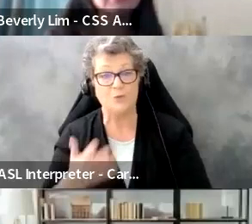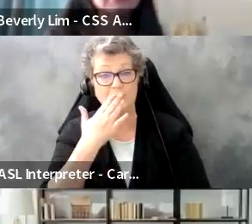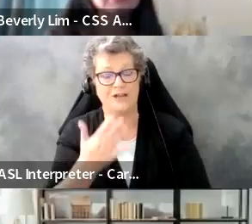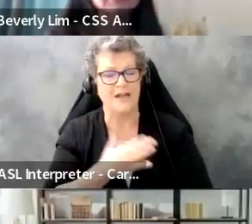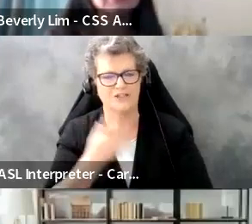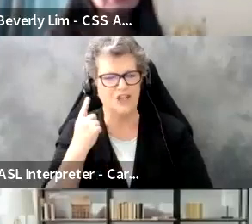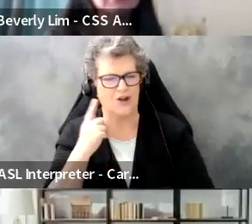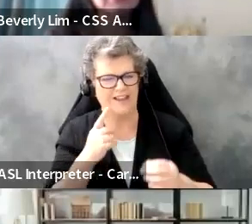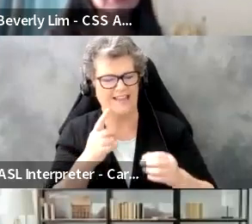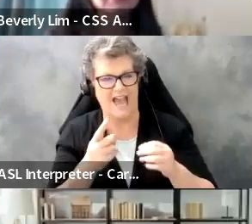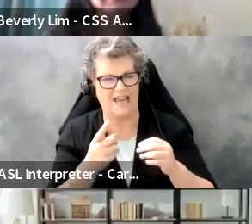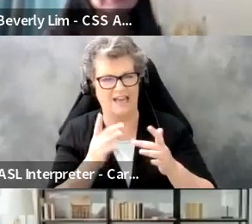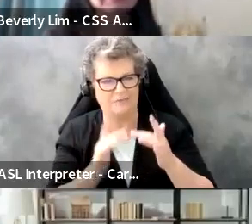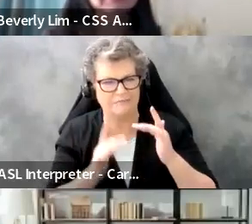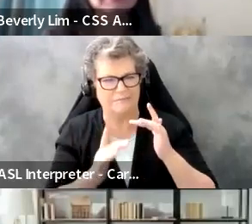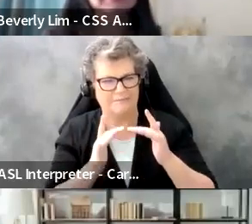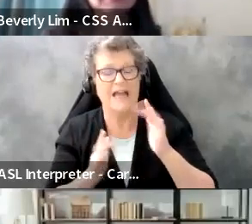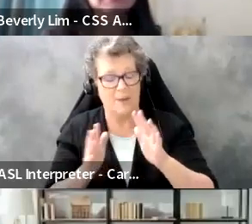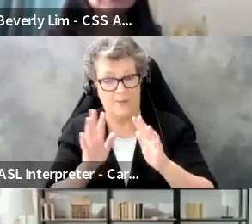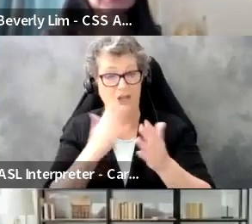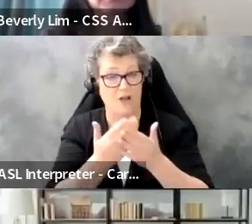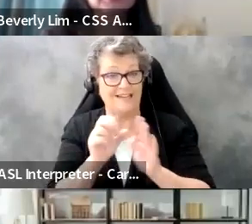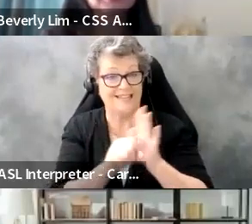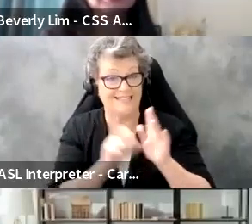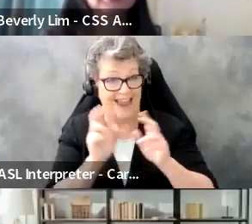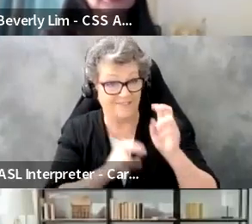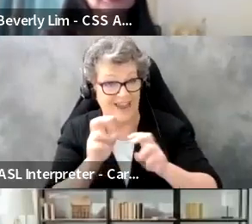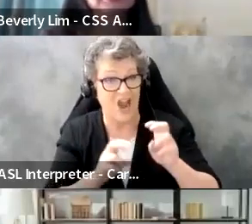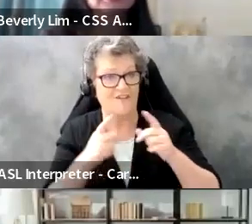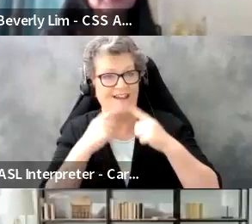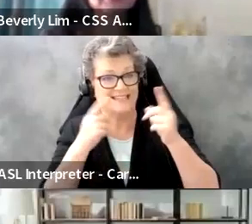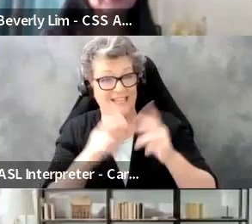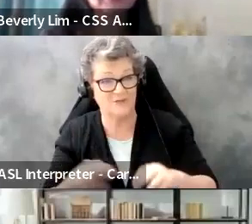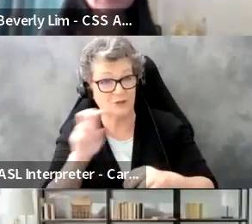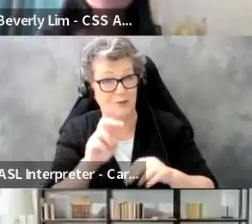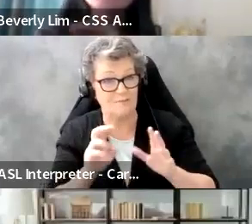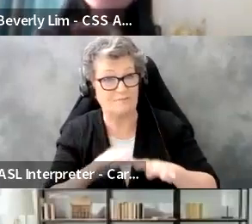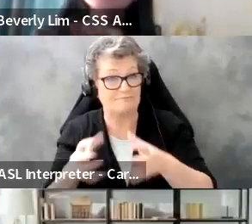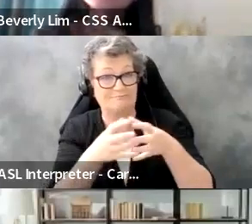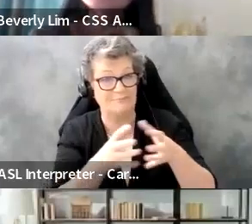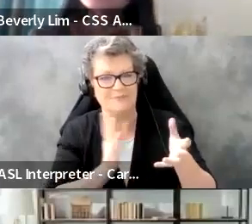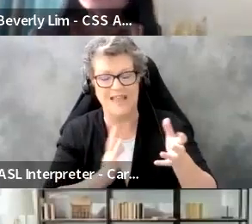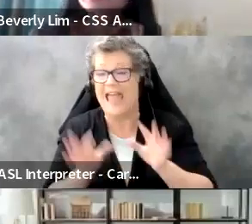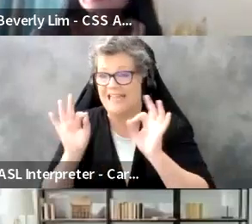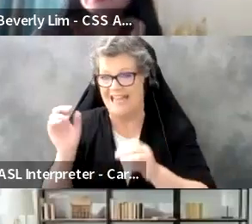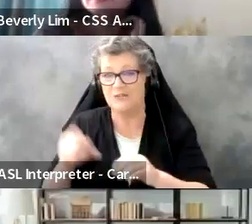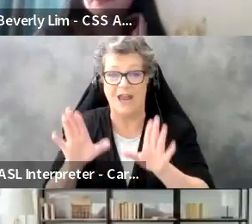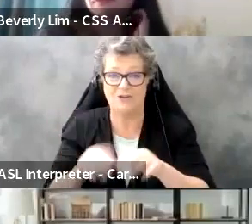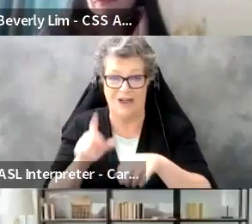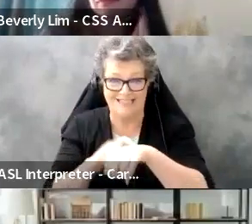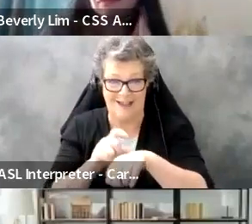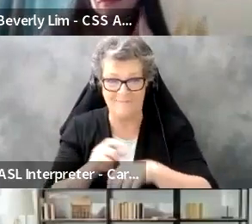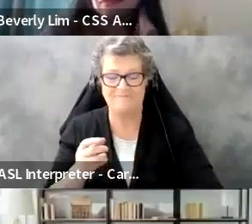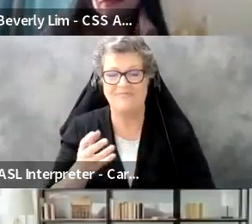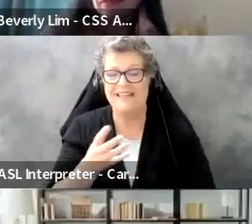Sorry, there was a little bit choppy there, but it sounds like you guys got to the state fair and they had a successful trip, which is fantastic. Yes, they had a great time.